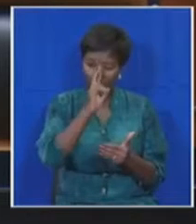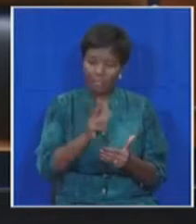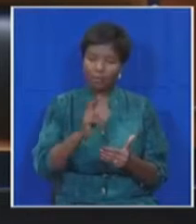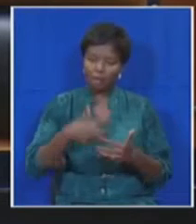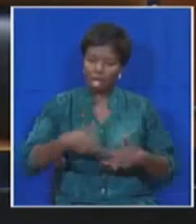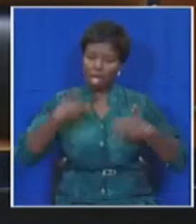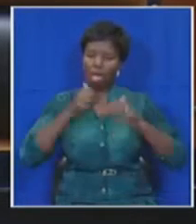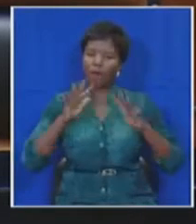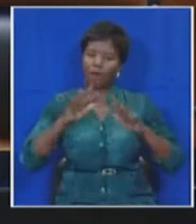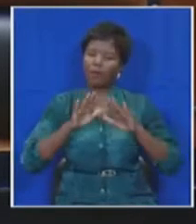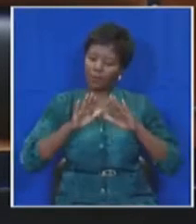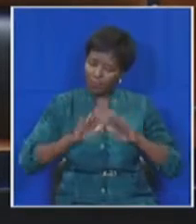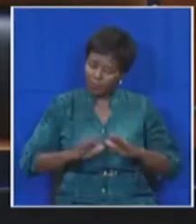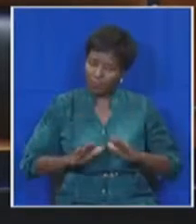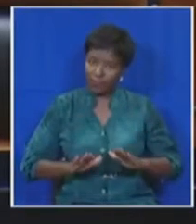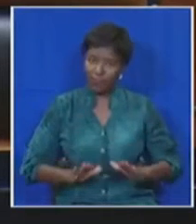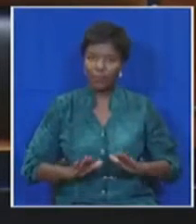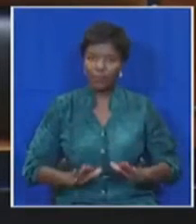down.